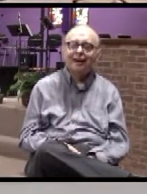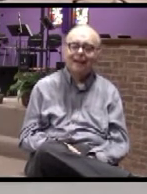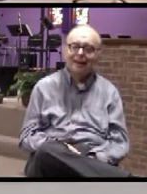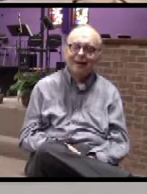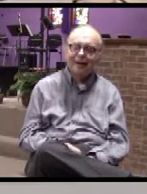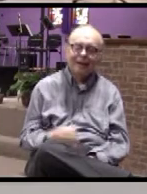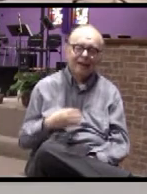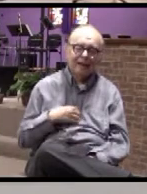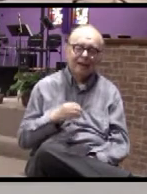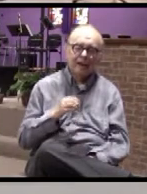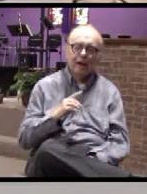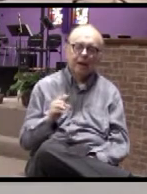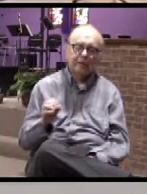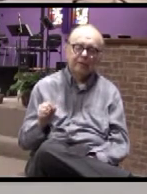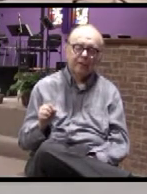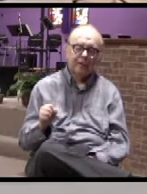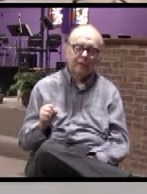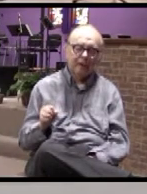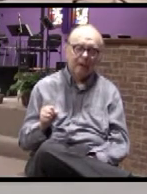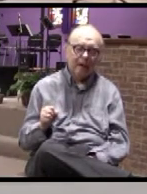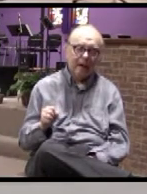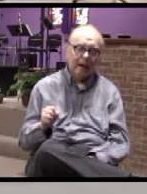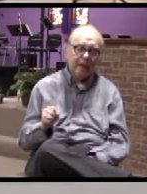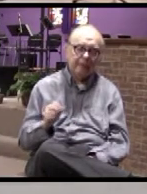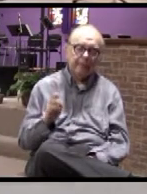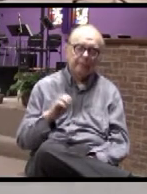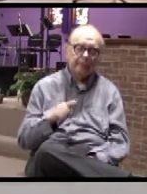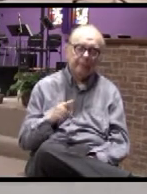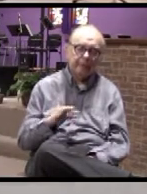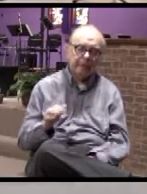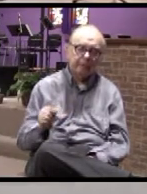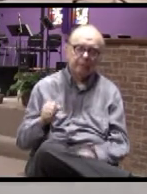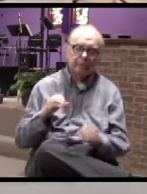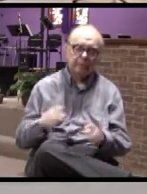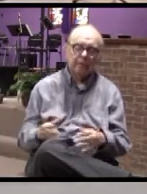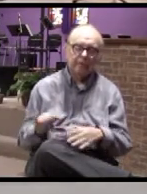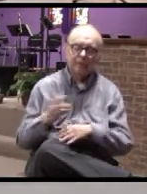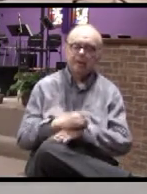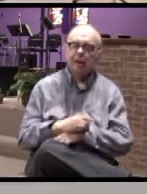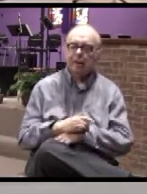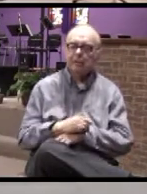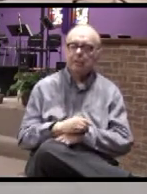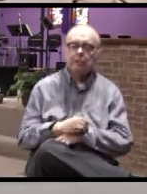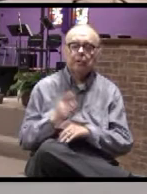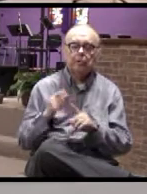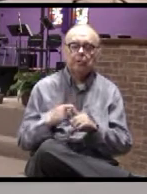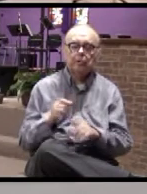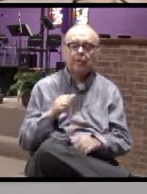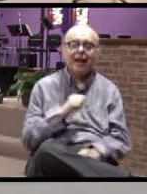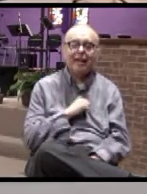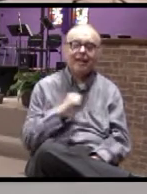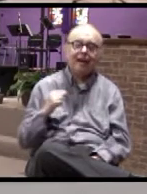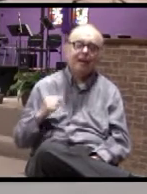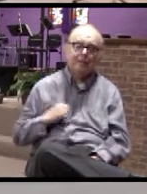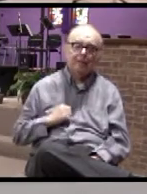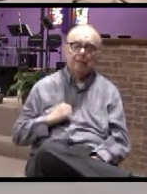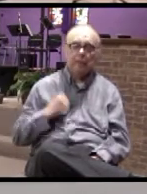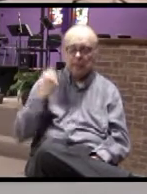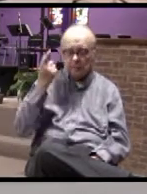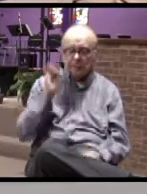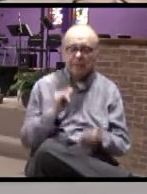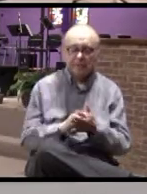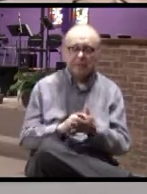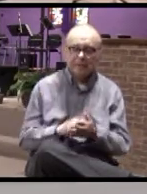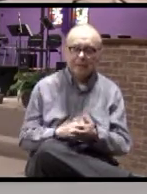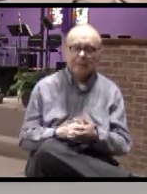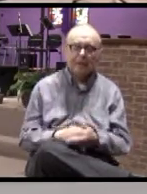Odds maker have them losing today, by the way, to Atlanta. And there's reasons for it, people hurt